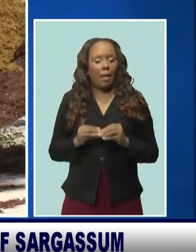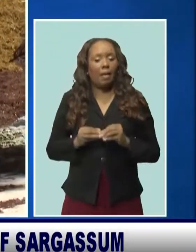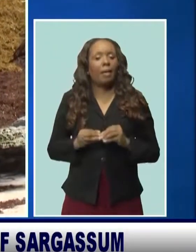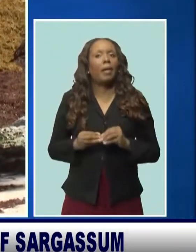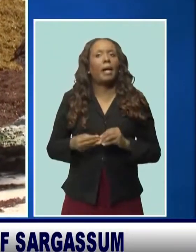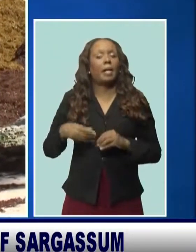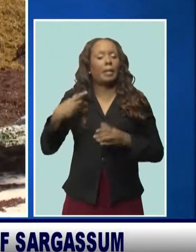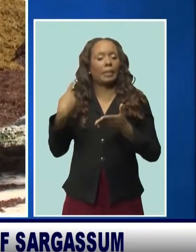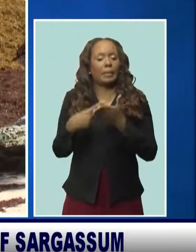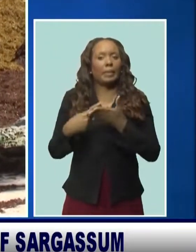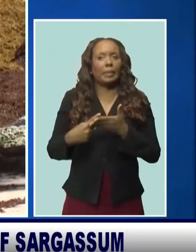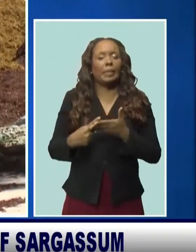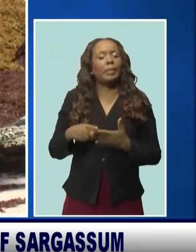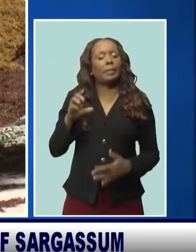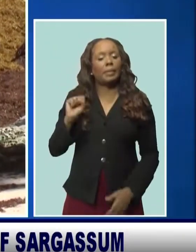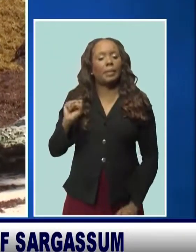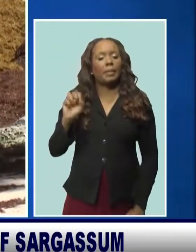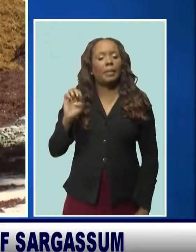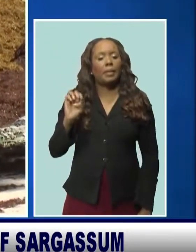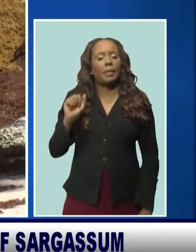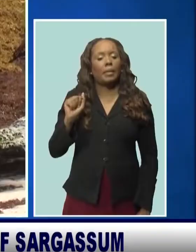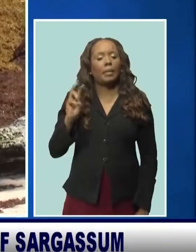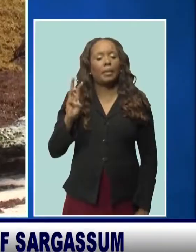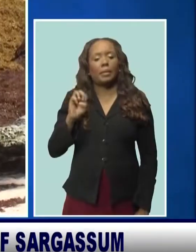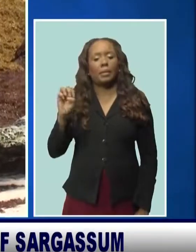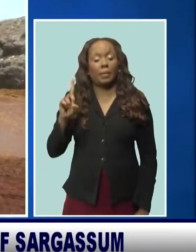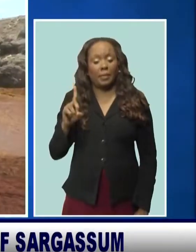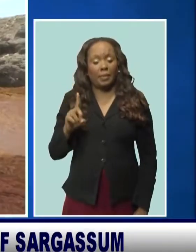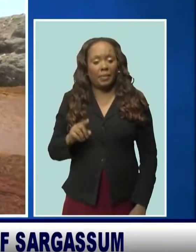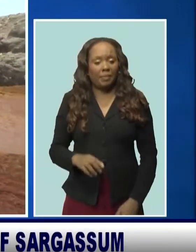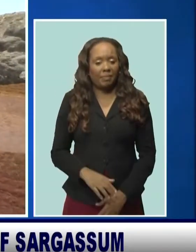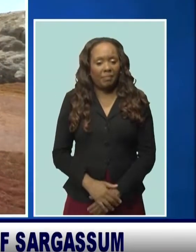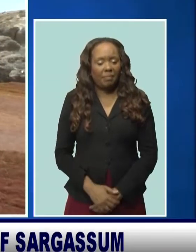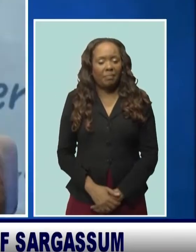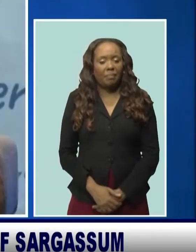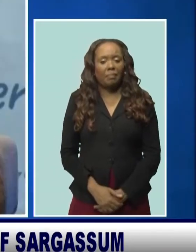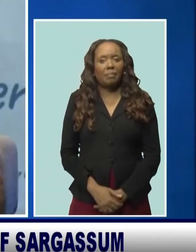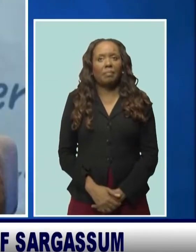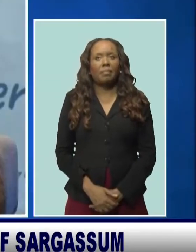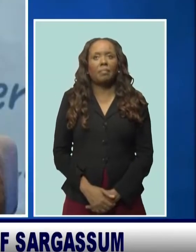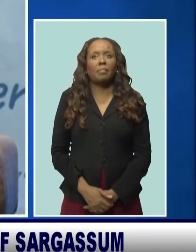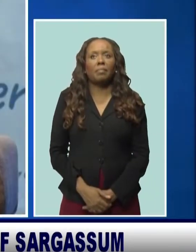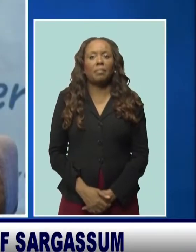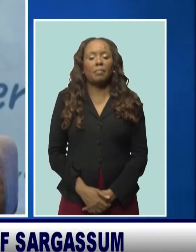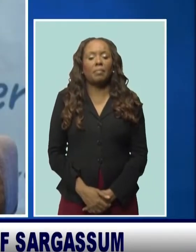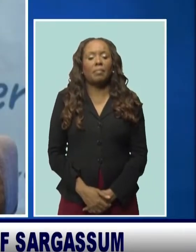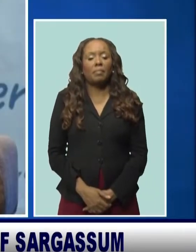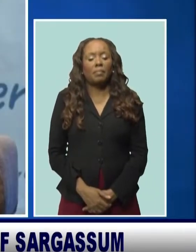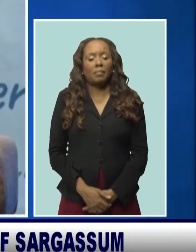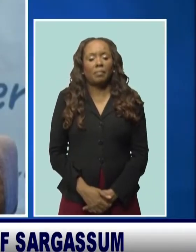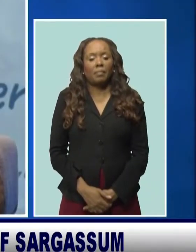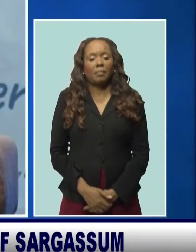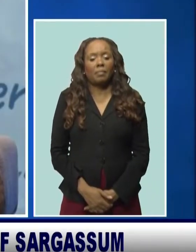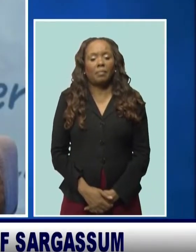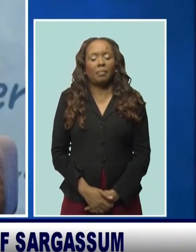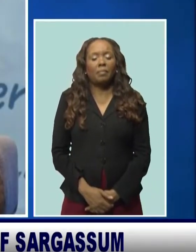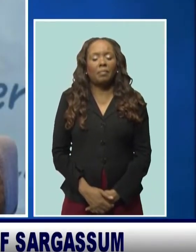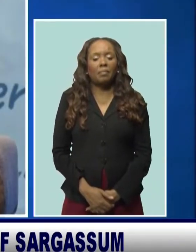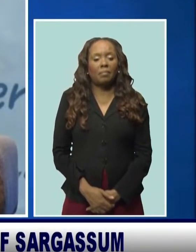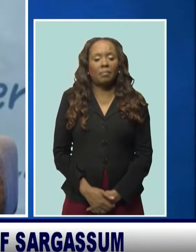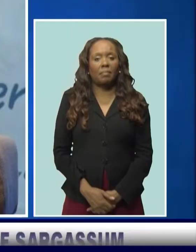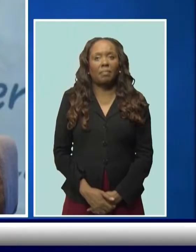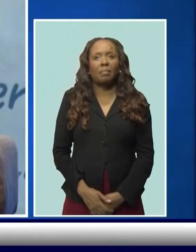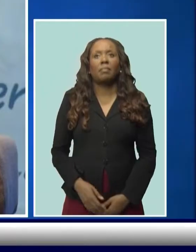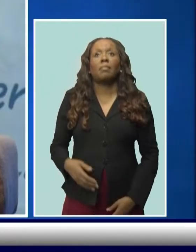Association of Caribbean States in Suriname. I think the bulk of the inundation is still on